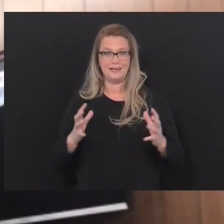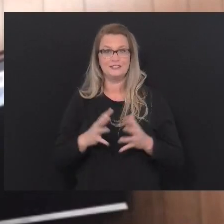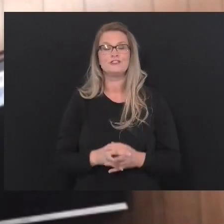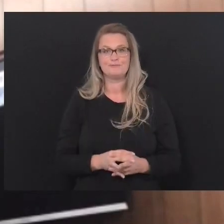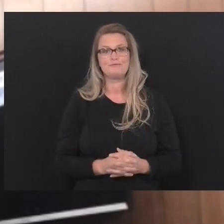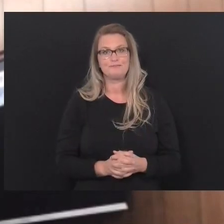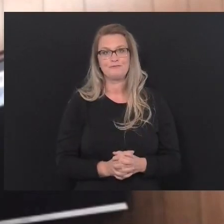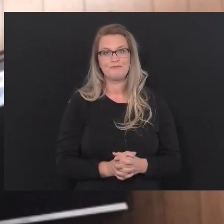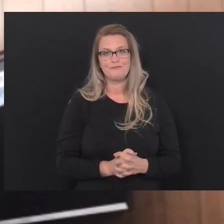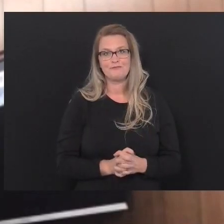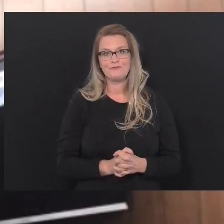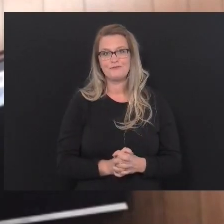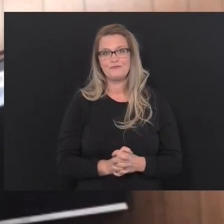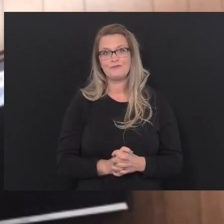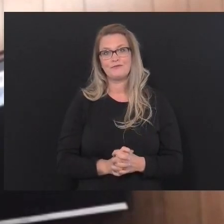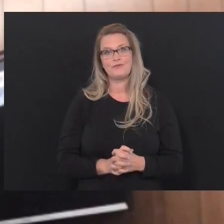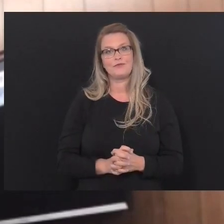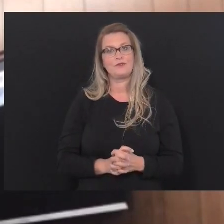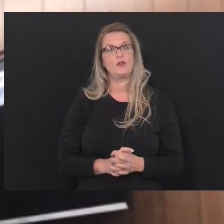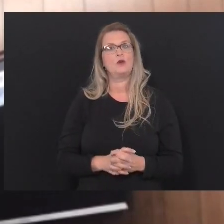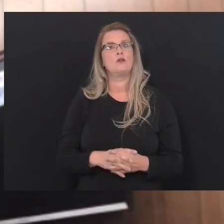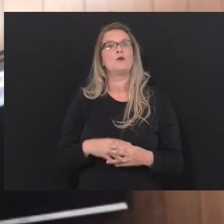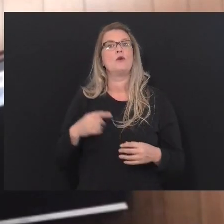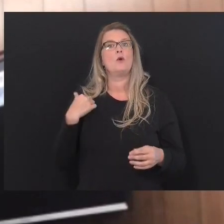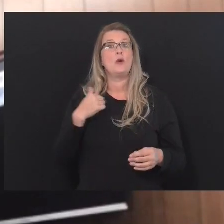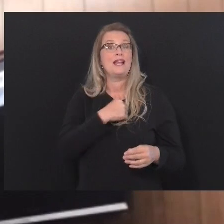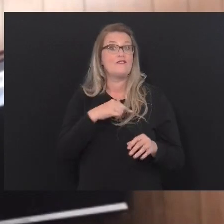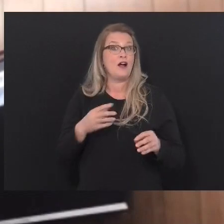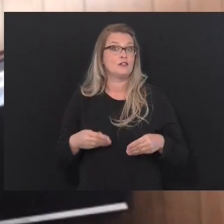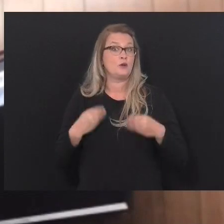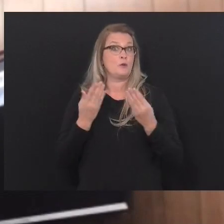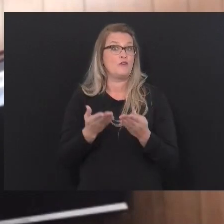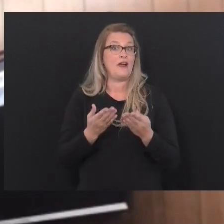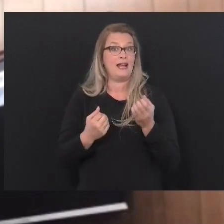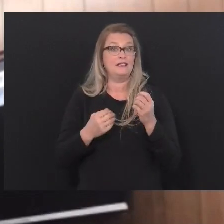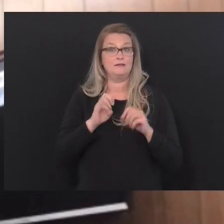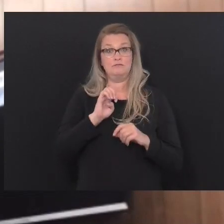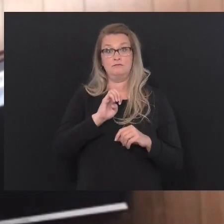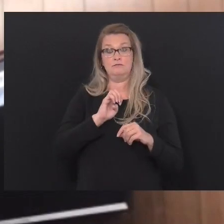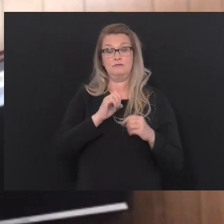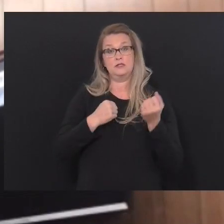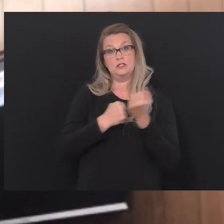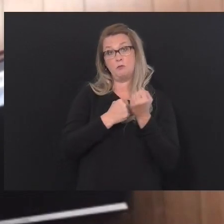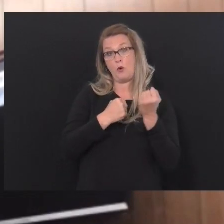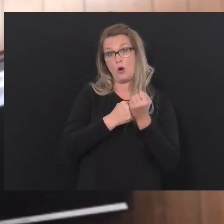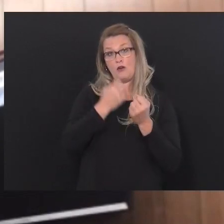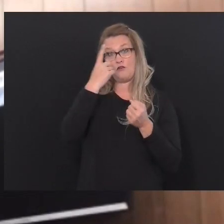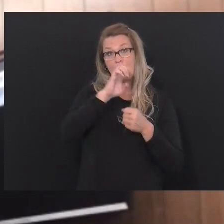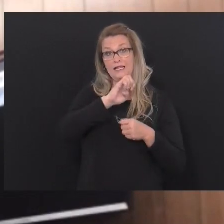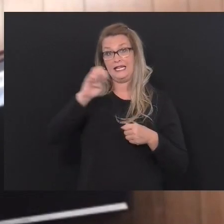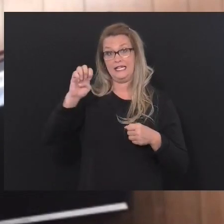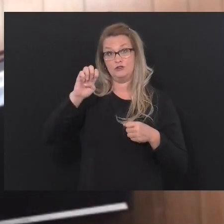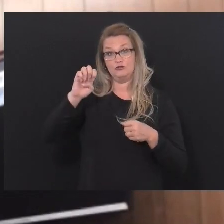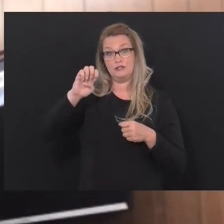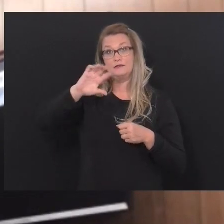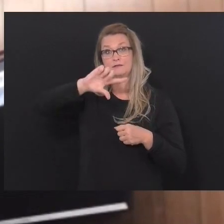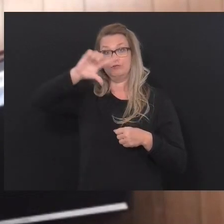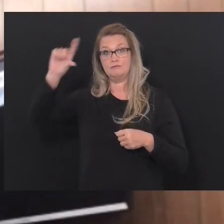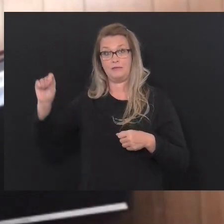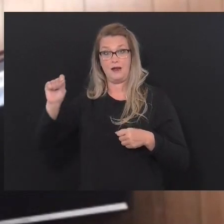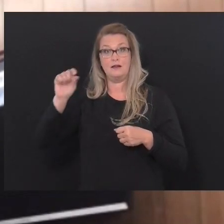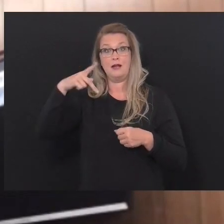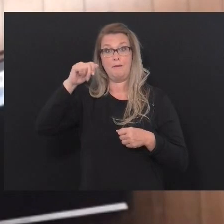In addition, on the logistics side, we've provided additional support to the Eastern Panhandle, Morgan, Jefferson, and Berkeley County